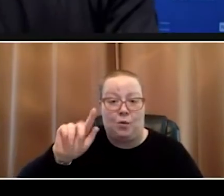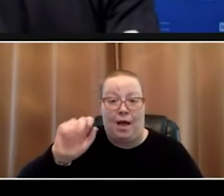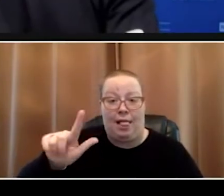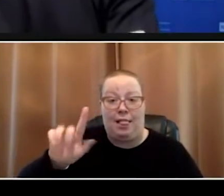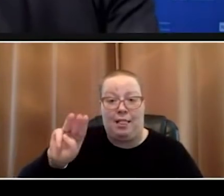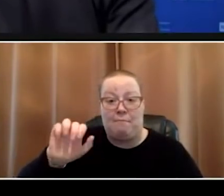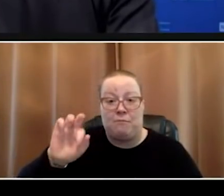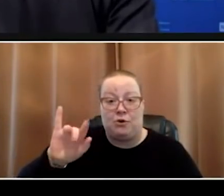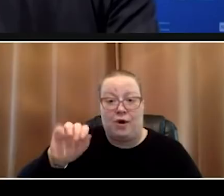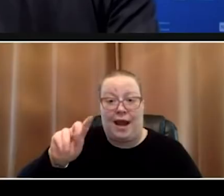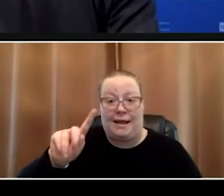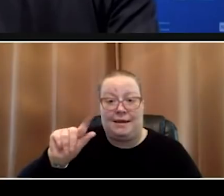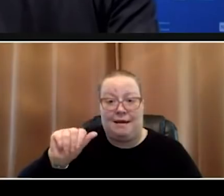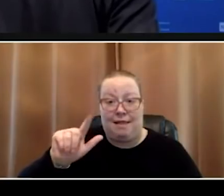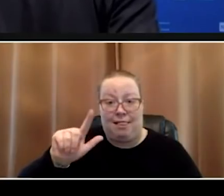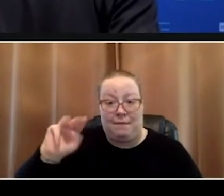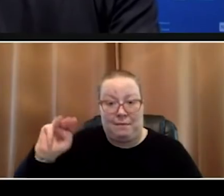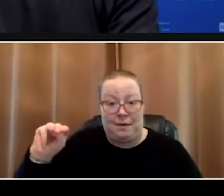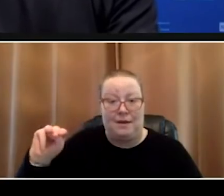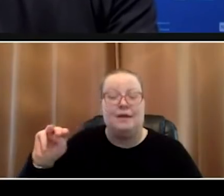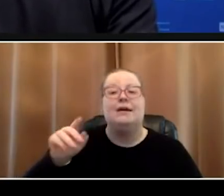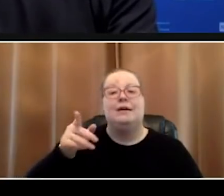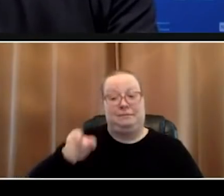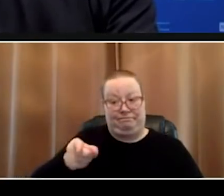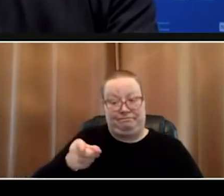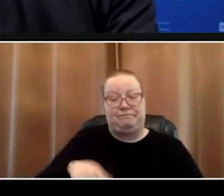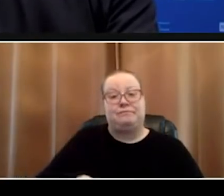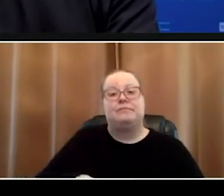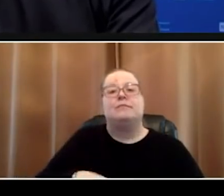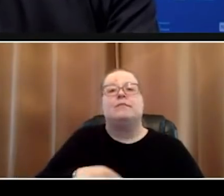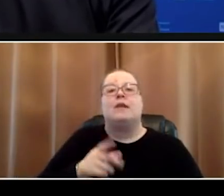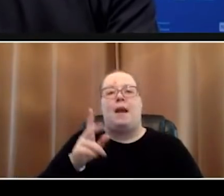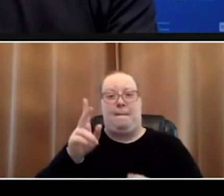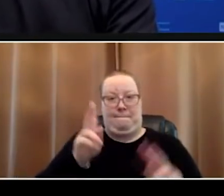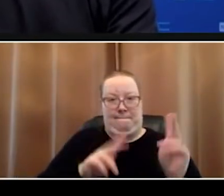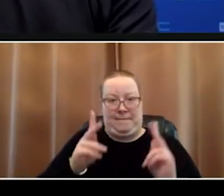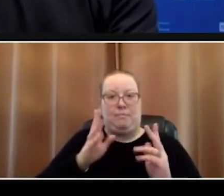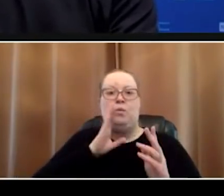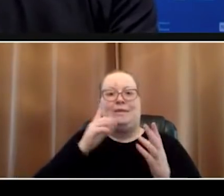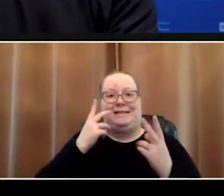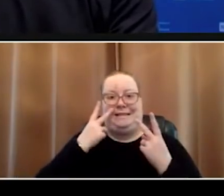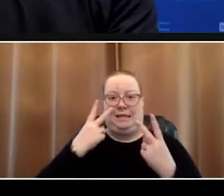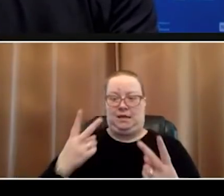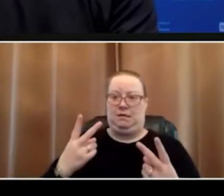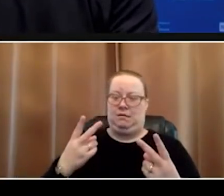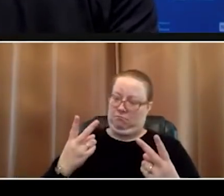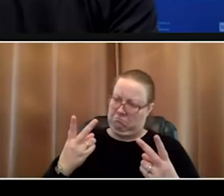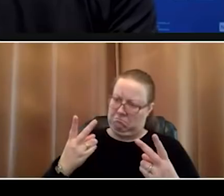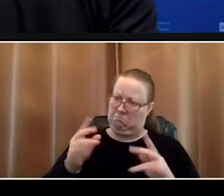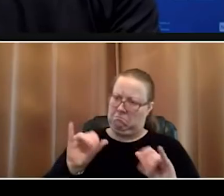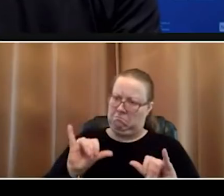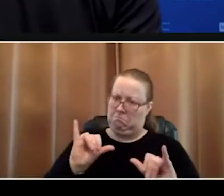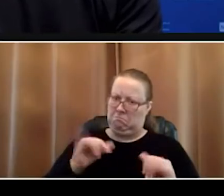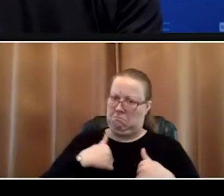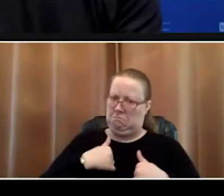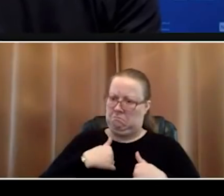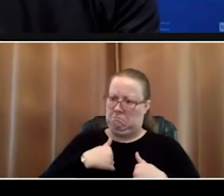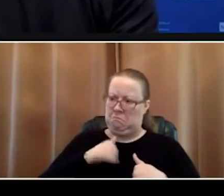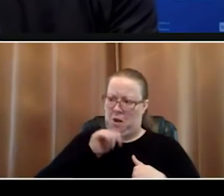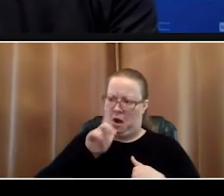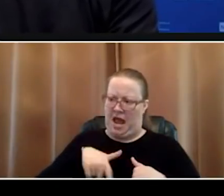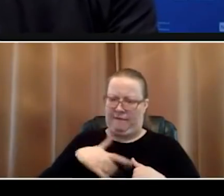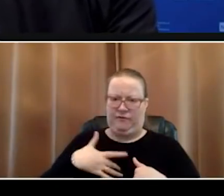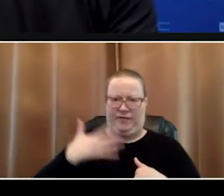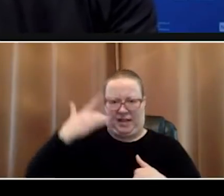everybody. I think people will see as an example that maybe they don't have to be so skeptical about